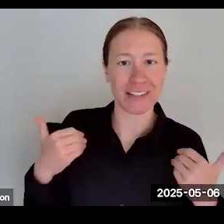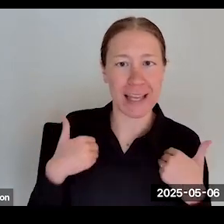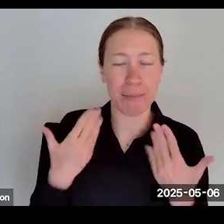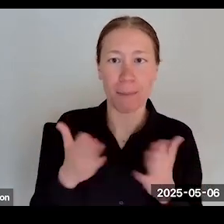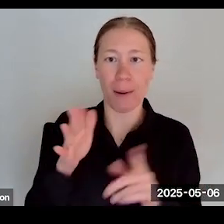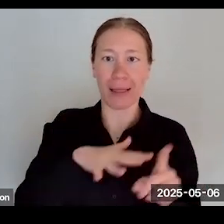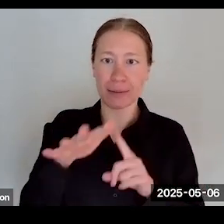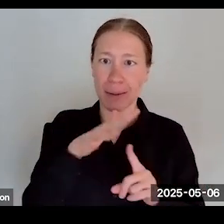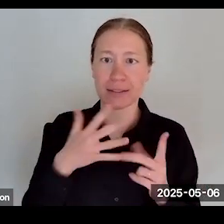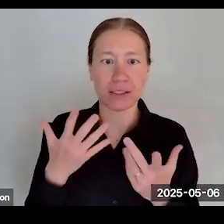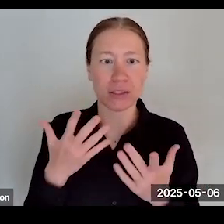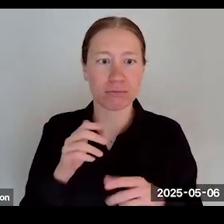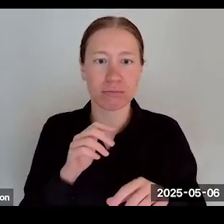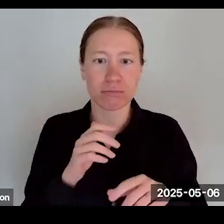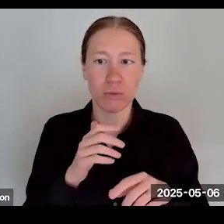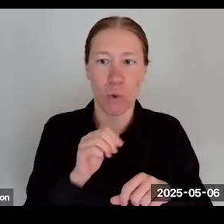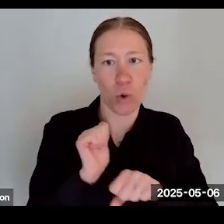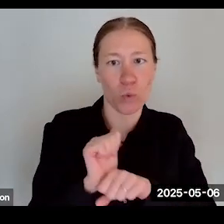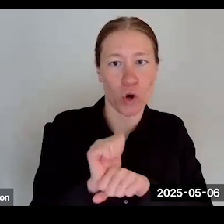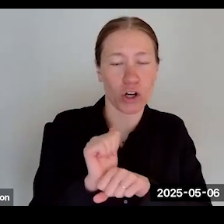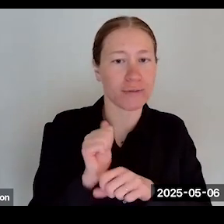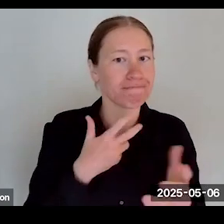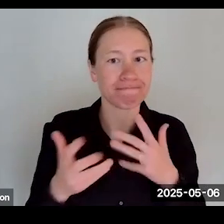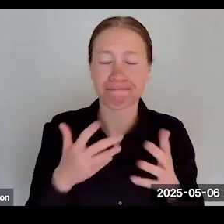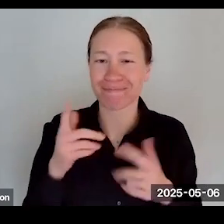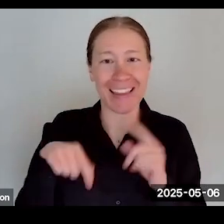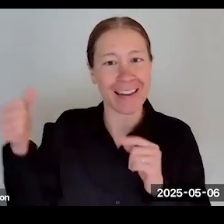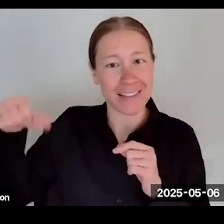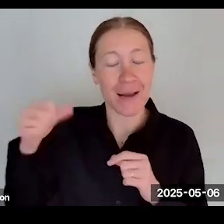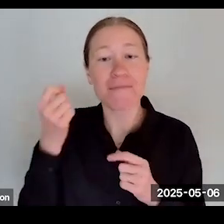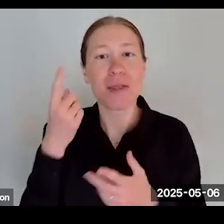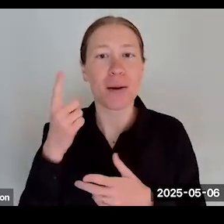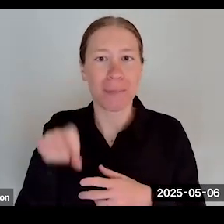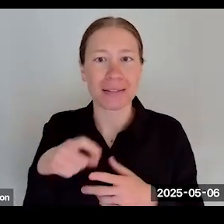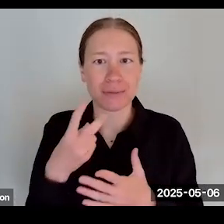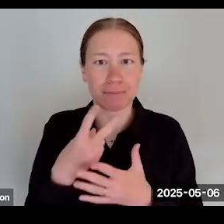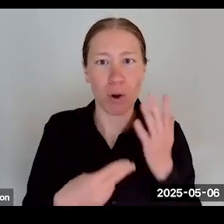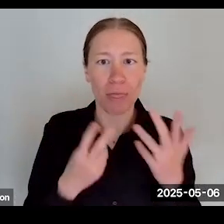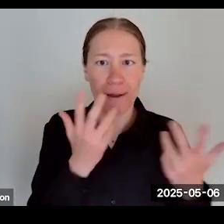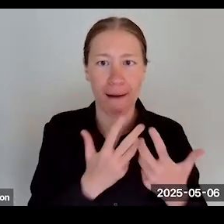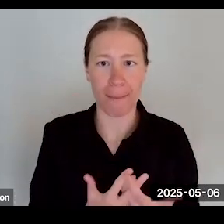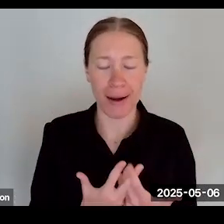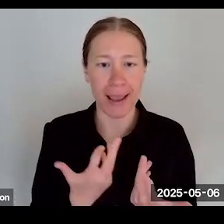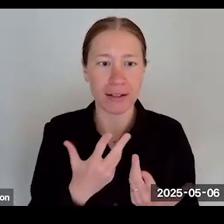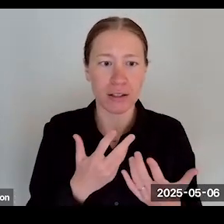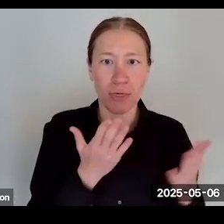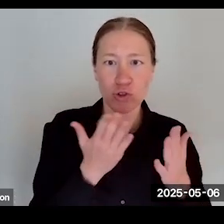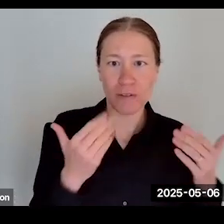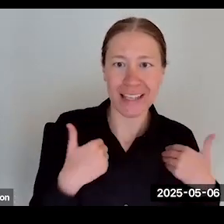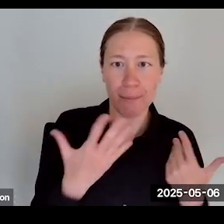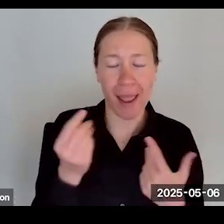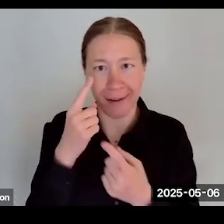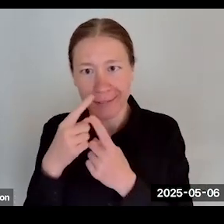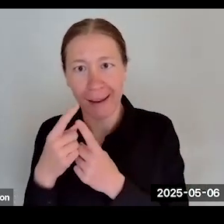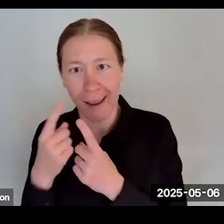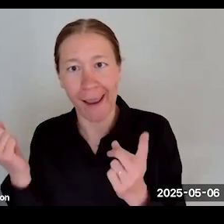workspace. Instead, we'll need to find a way to accommodate both the individual using the service animal and the individual with an allergy.